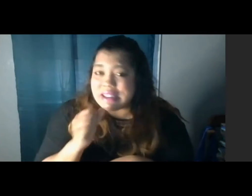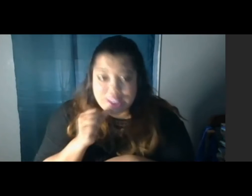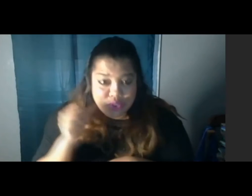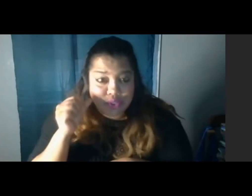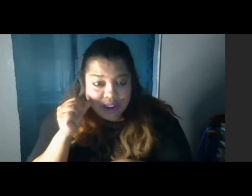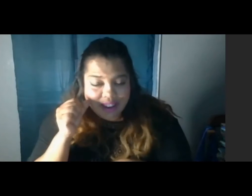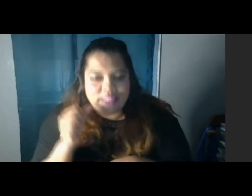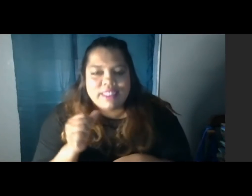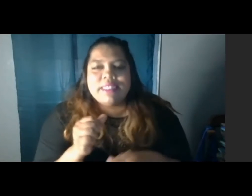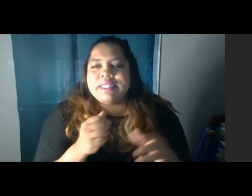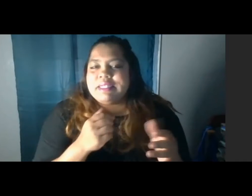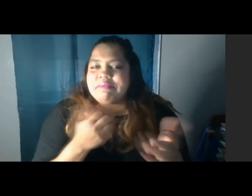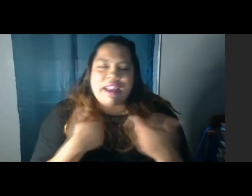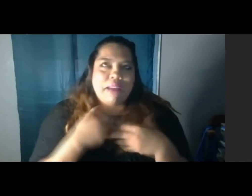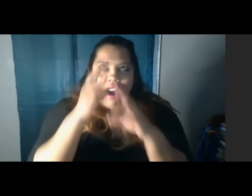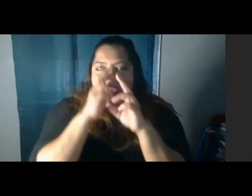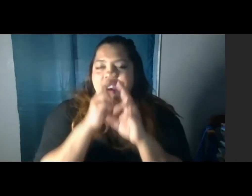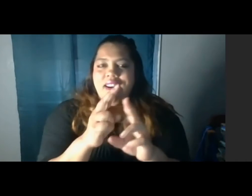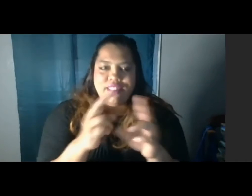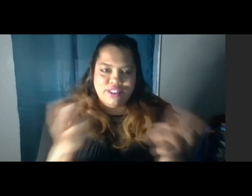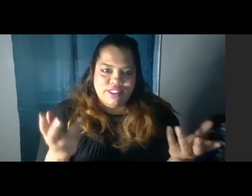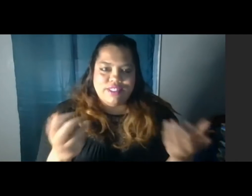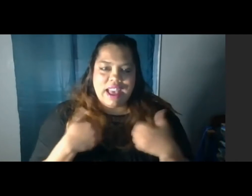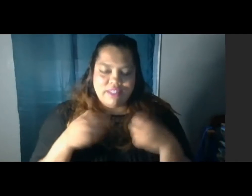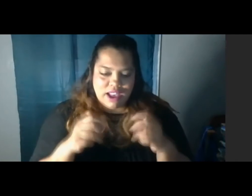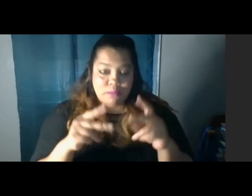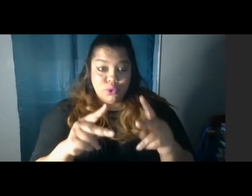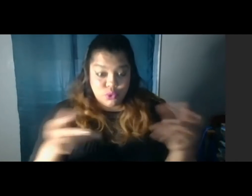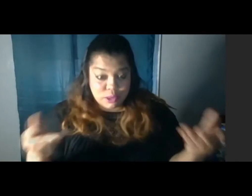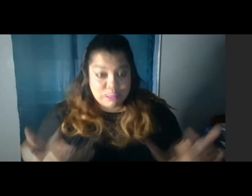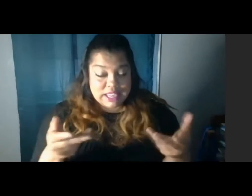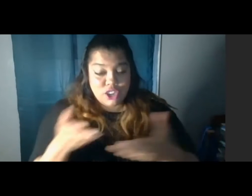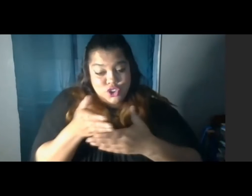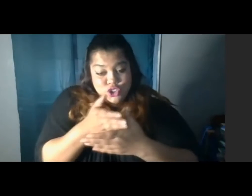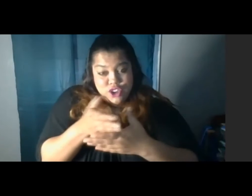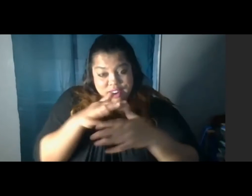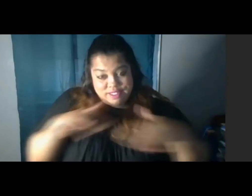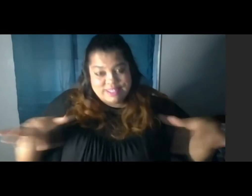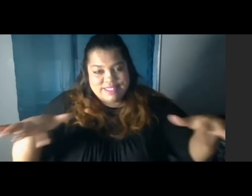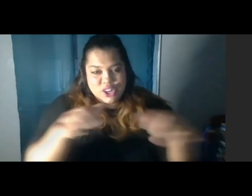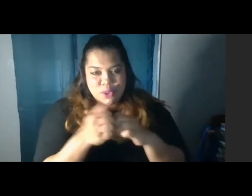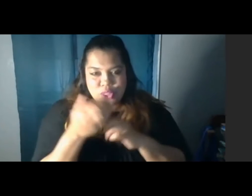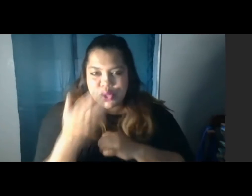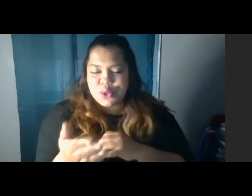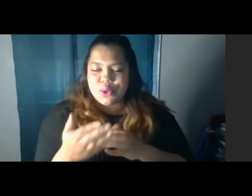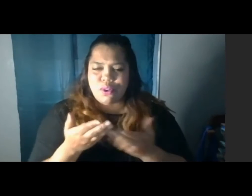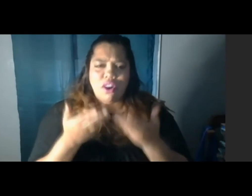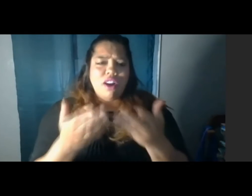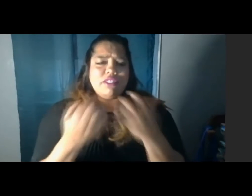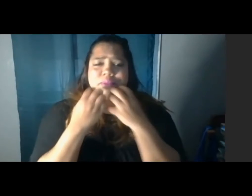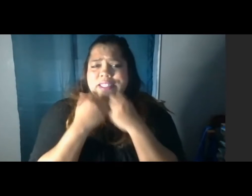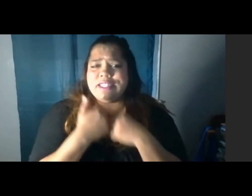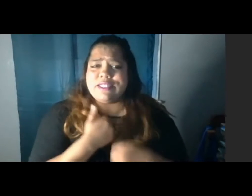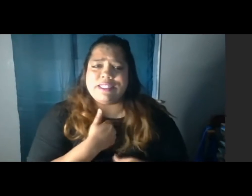to, as usual, have the opportunity to share space with you and offer sacred sound. I